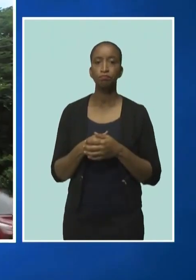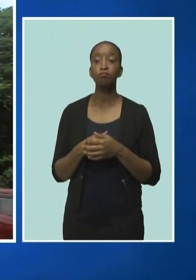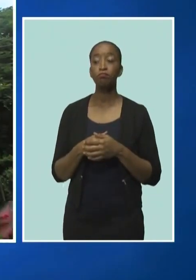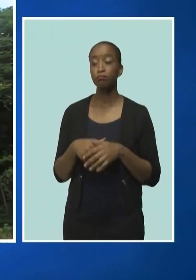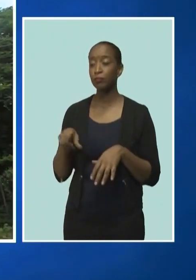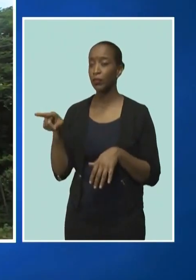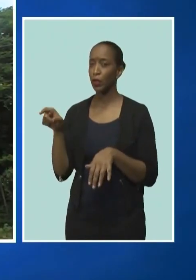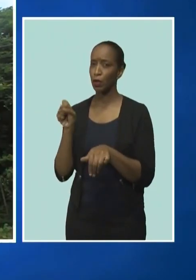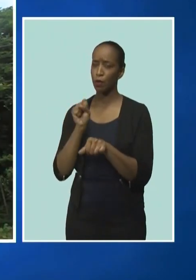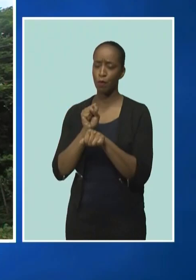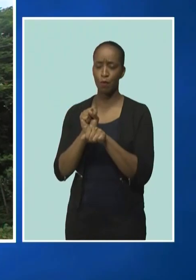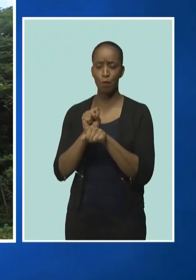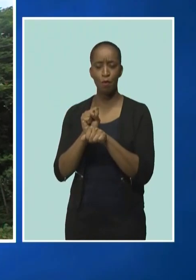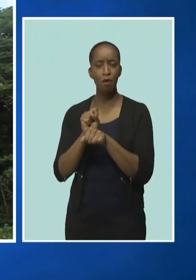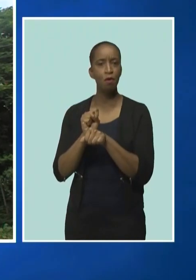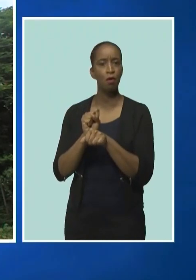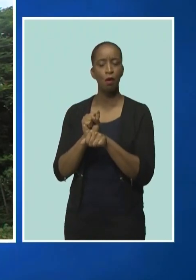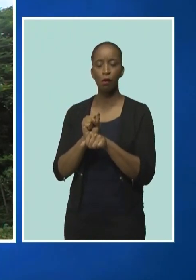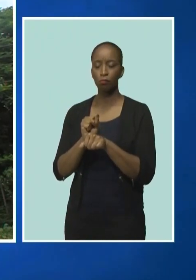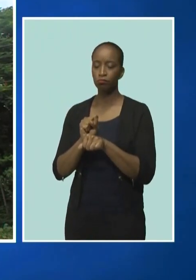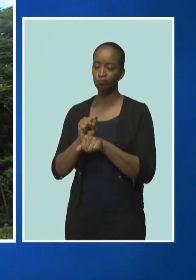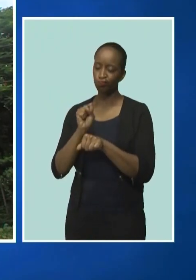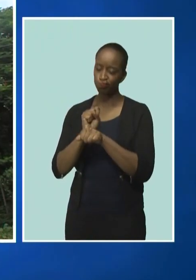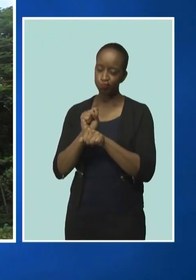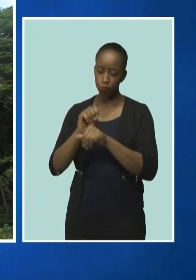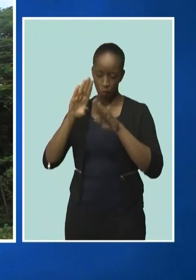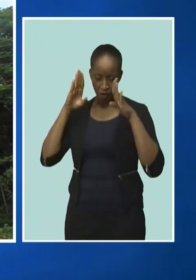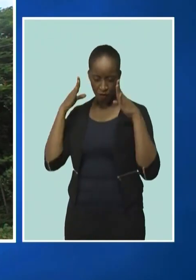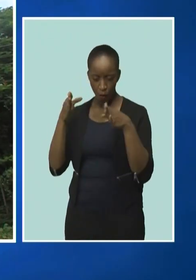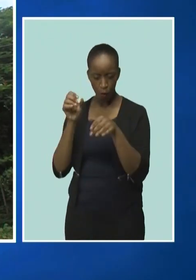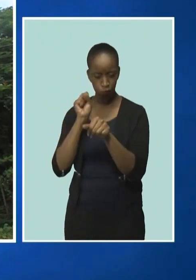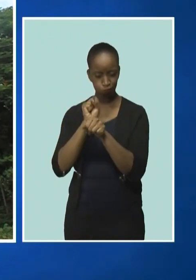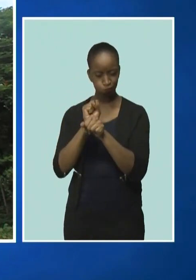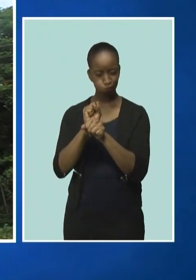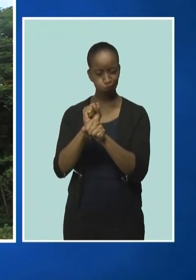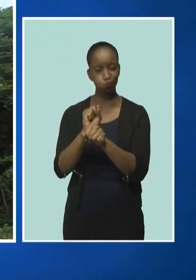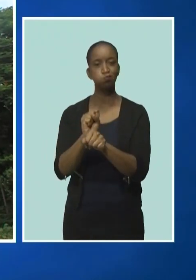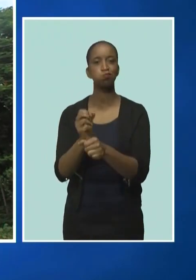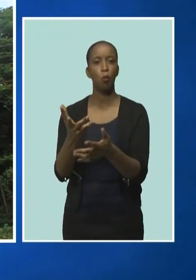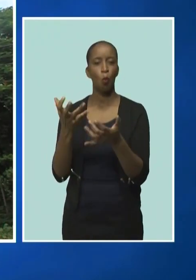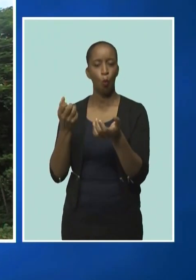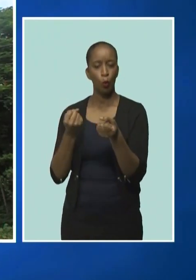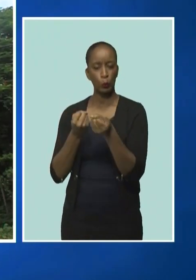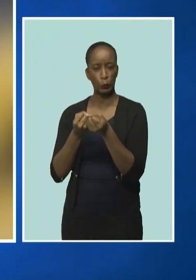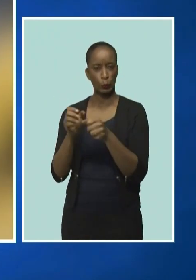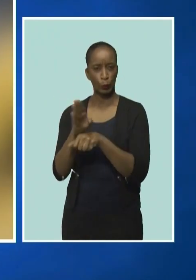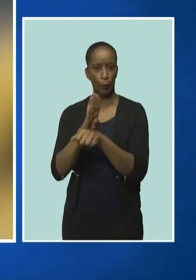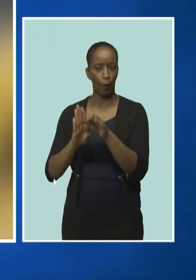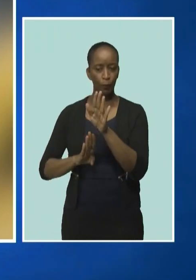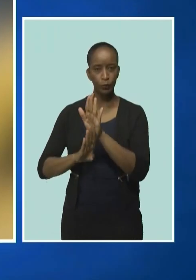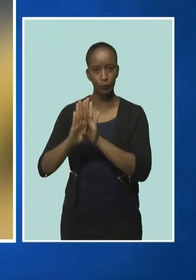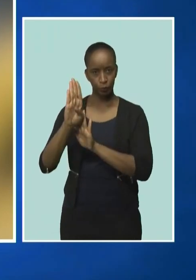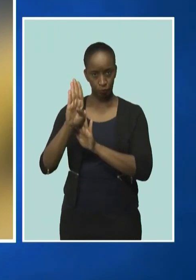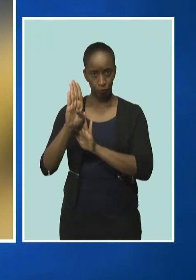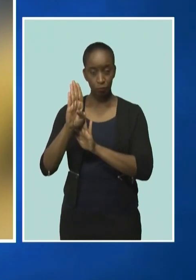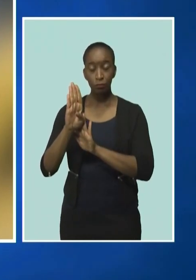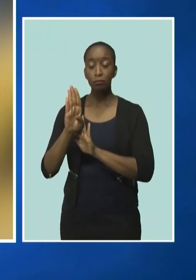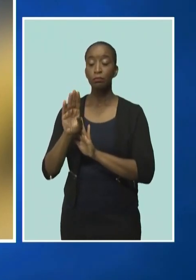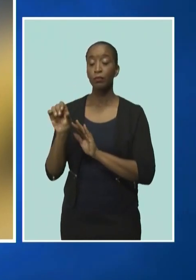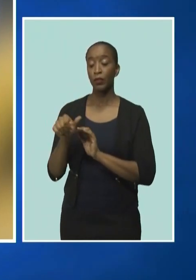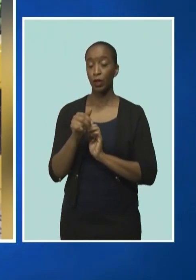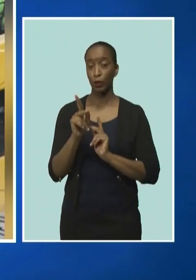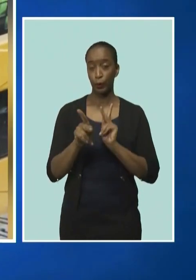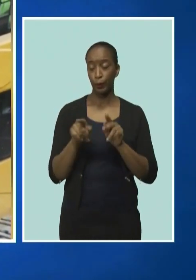work seriously and served his country with distinction. She noted that his guidance and expertise will